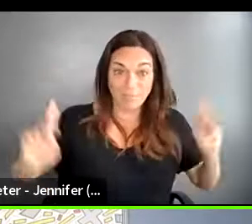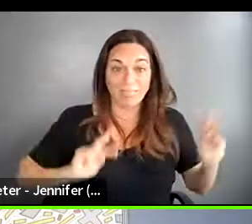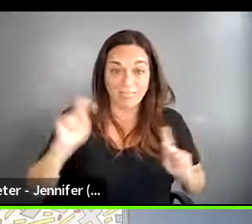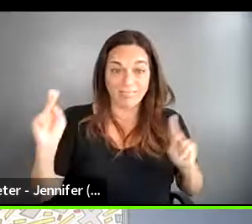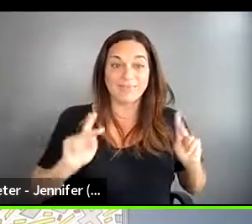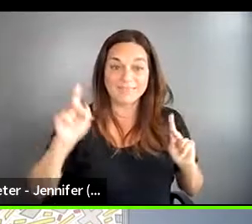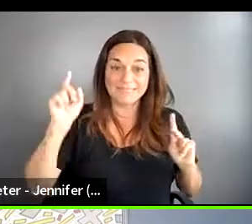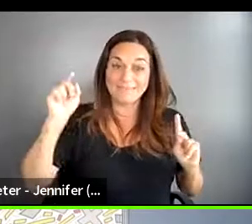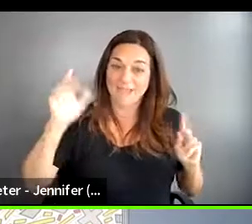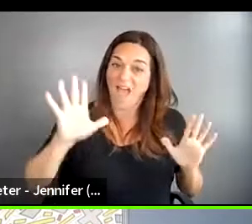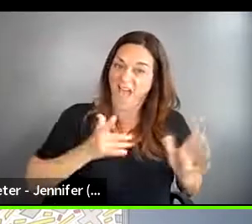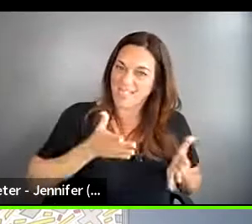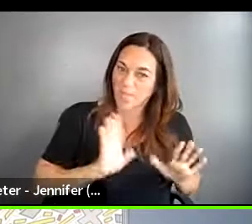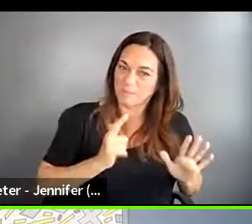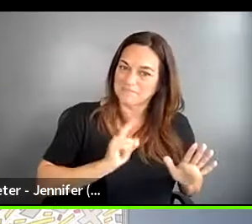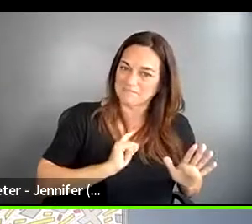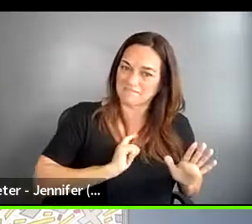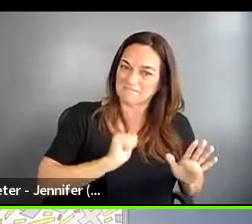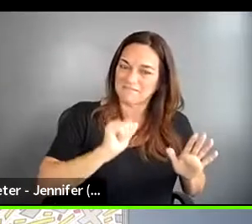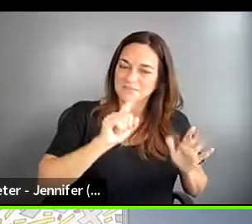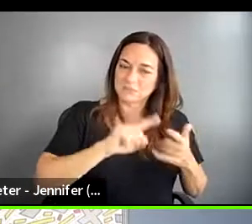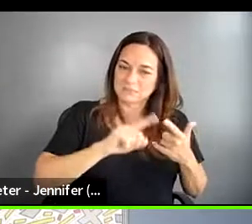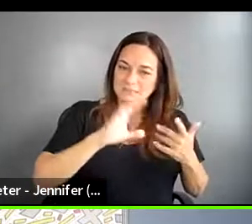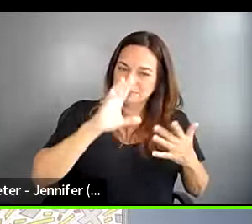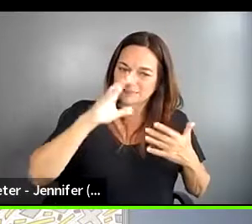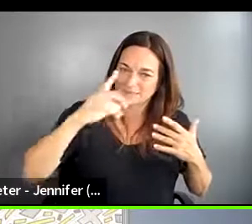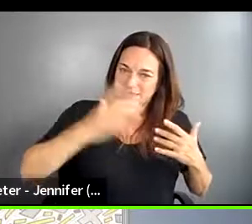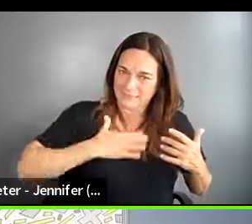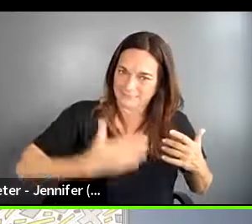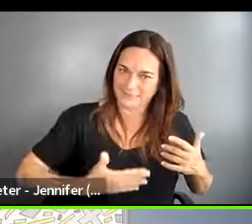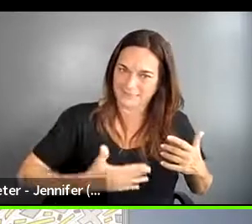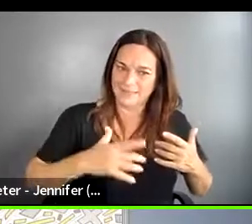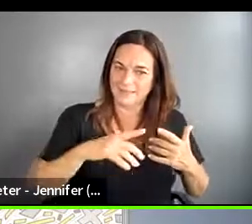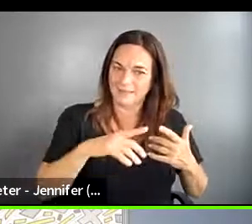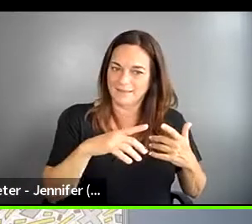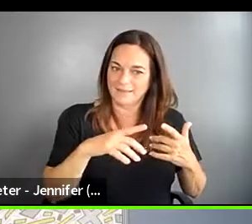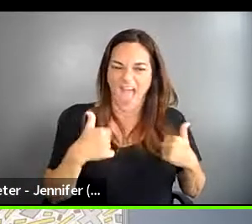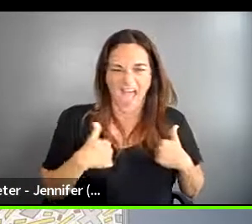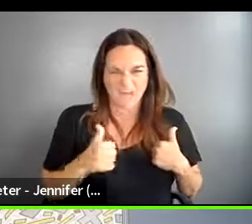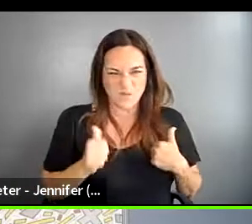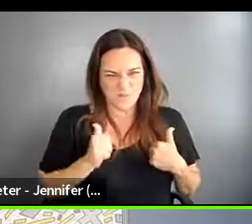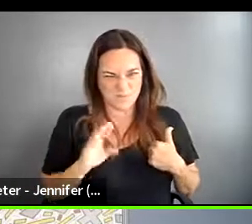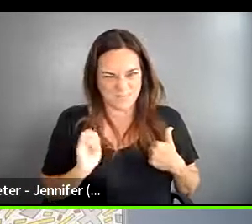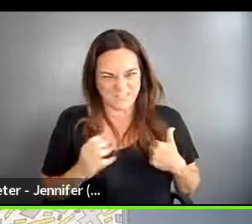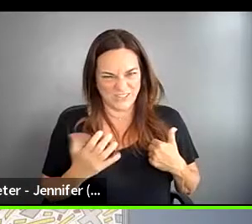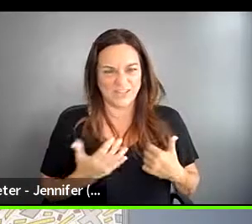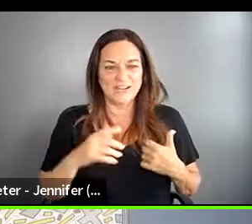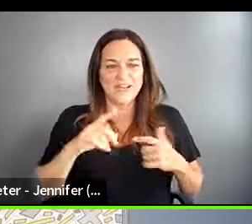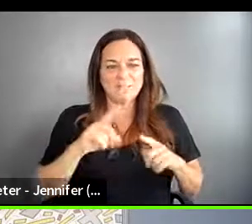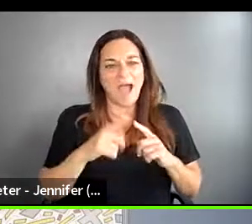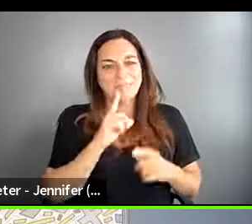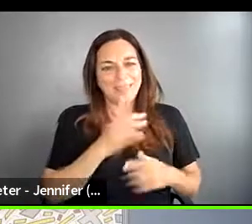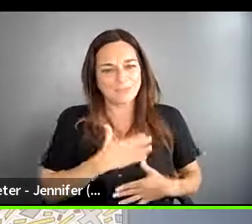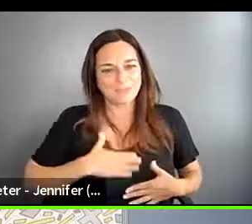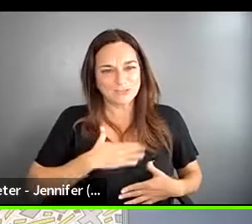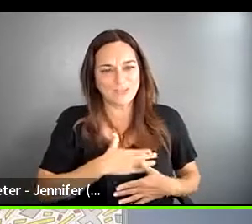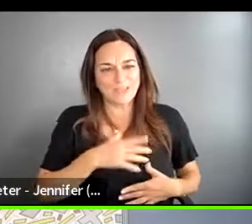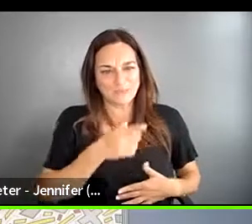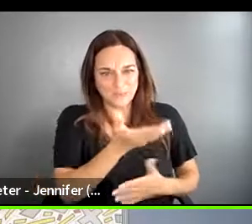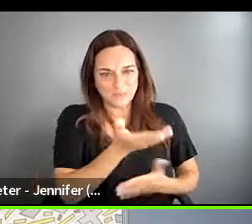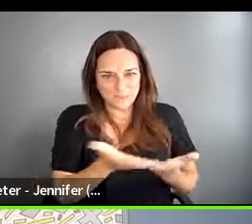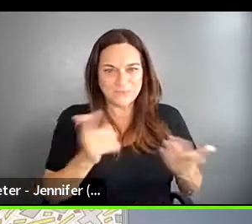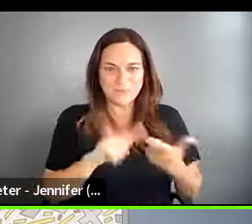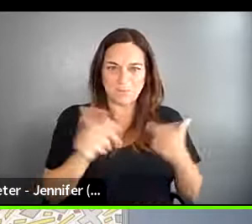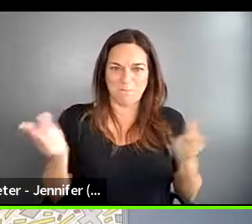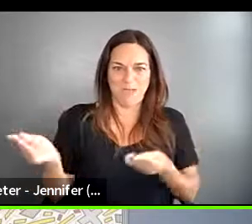but I also align myself with missions. If I'm not able to articulate the mission accordingly, I'm not going to be here in this space. So I truly appreciate you all allowing me to moderate